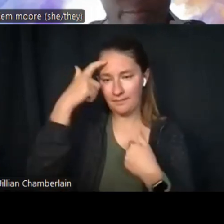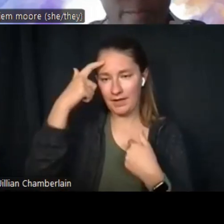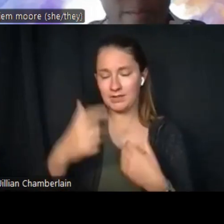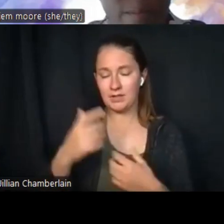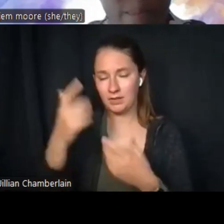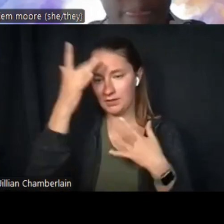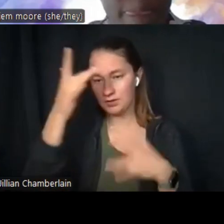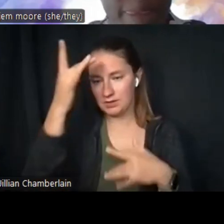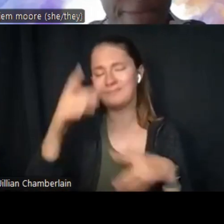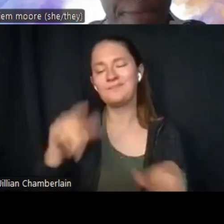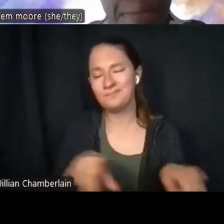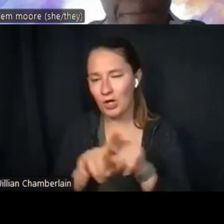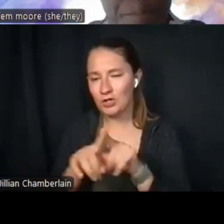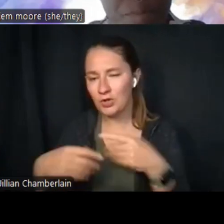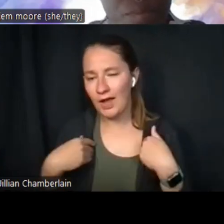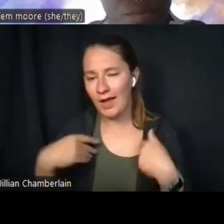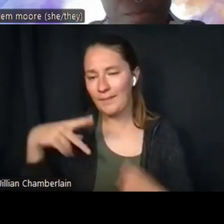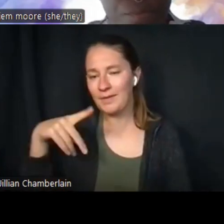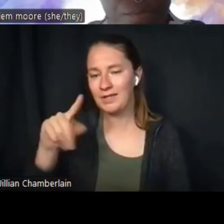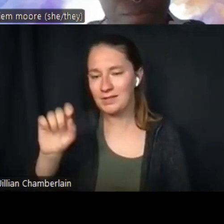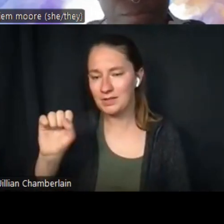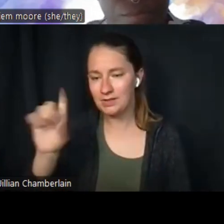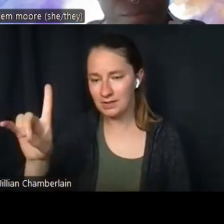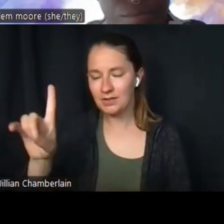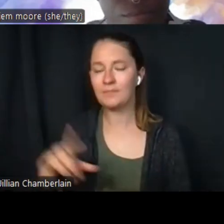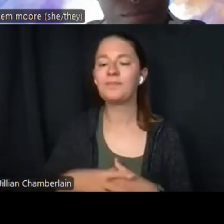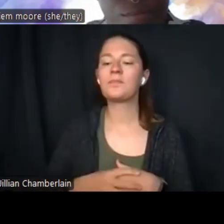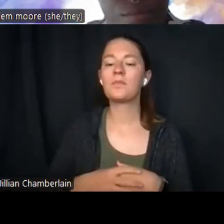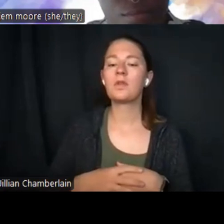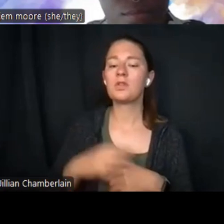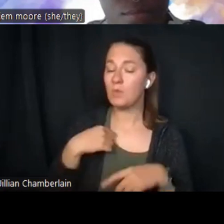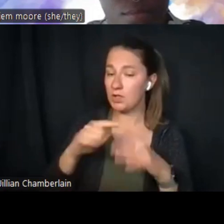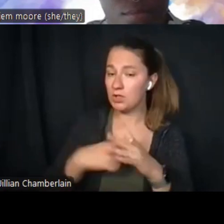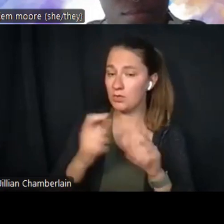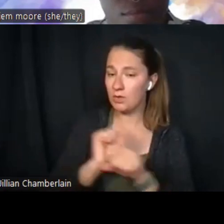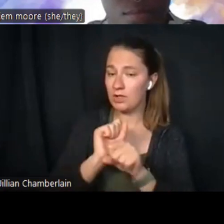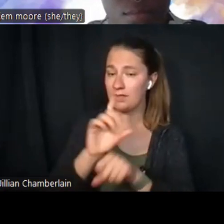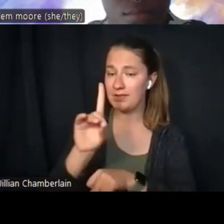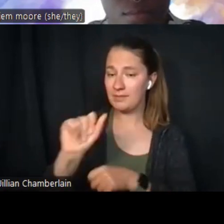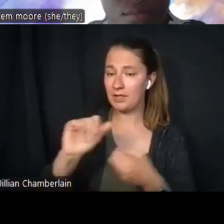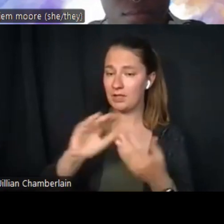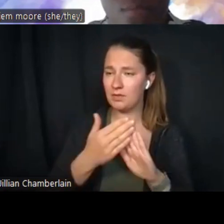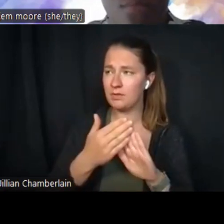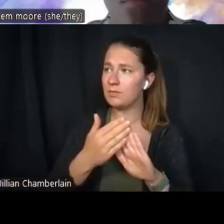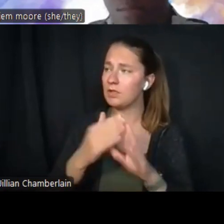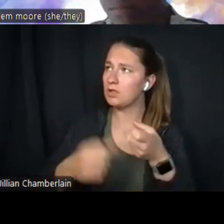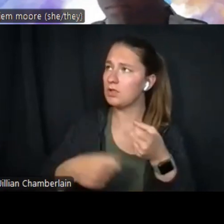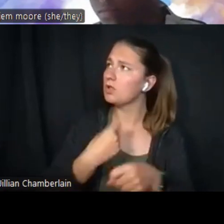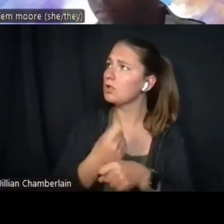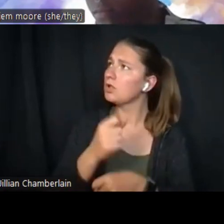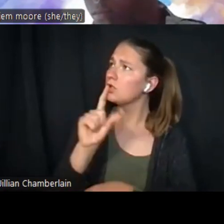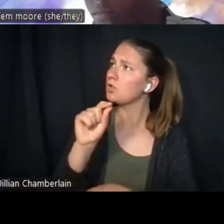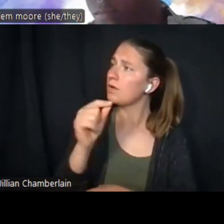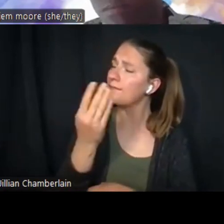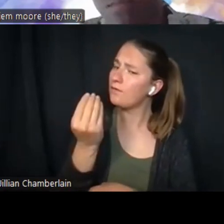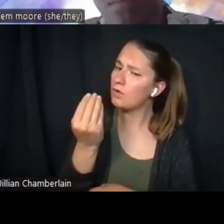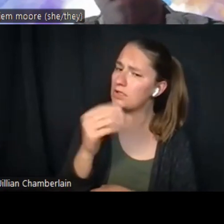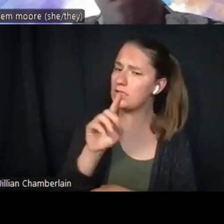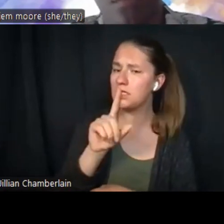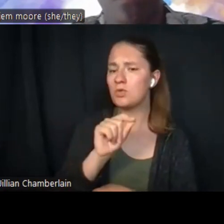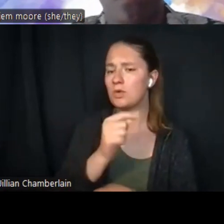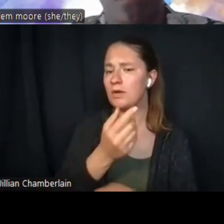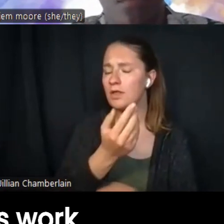just I started doing work in the disability community probably 2014, 2013, something like